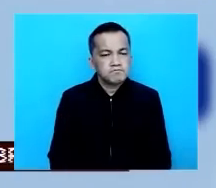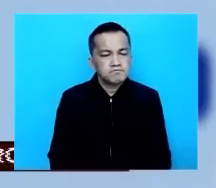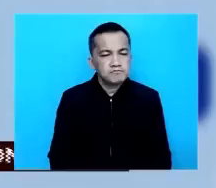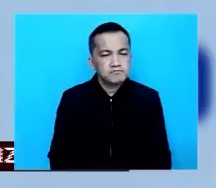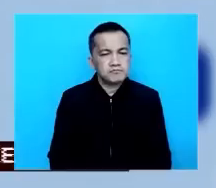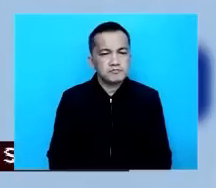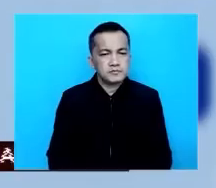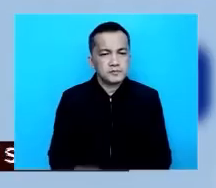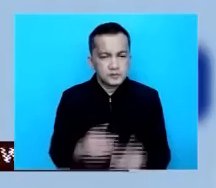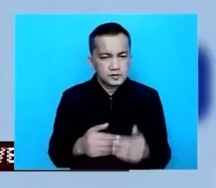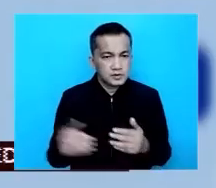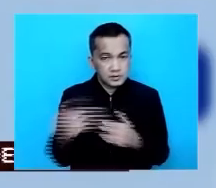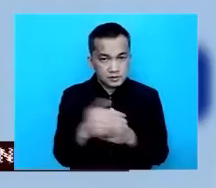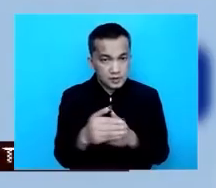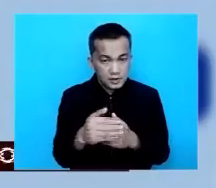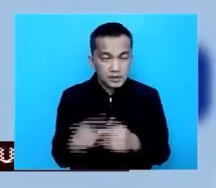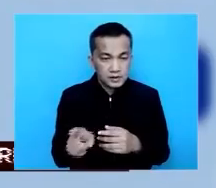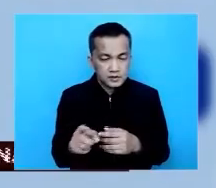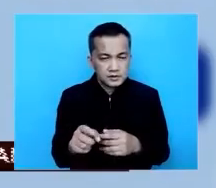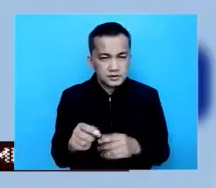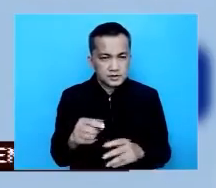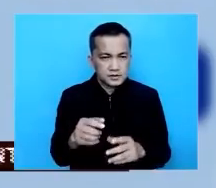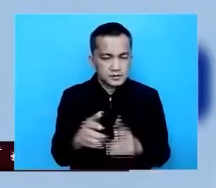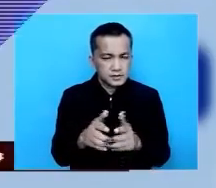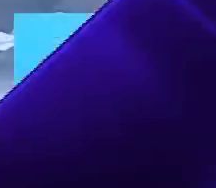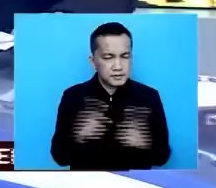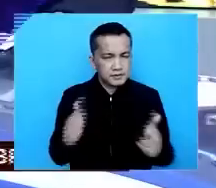greater advantage. You know, that's the major power game.